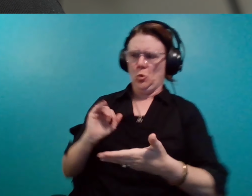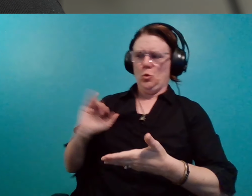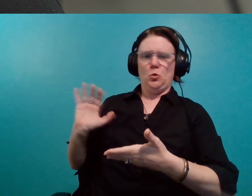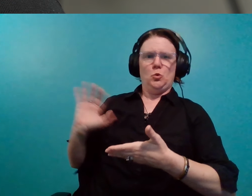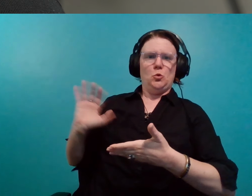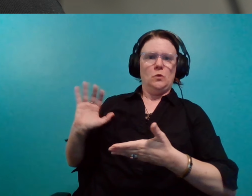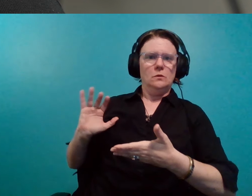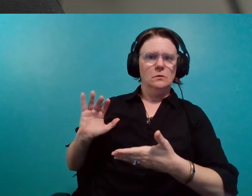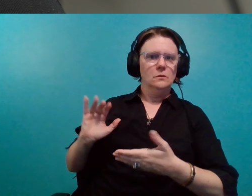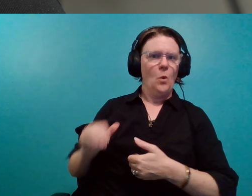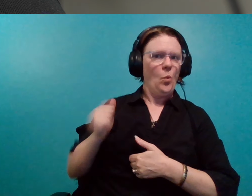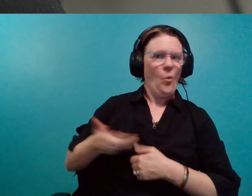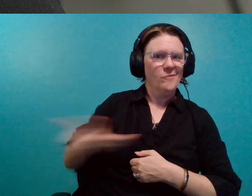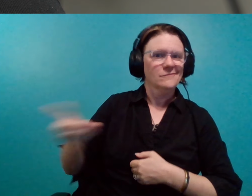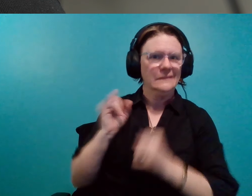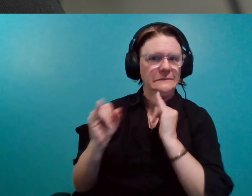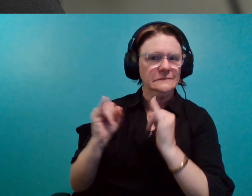by that disclosure, because